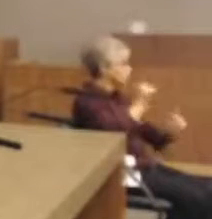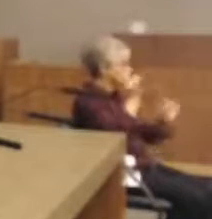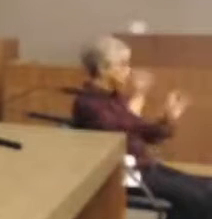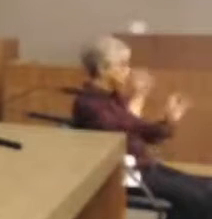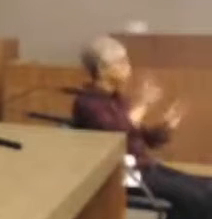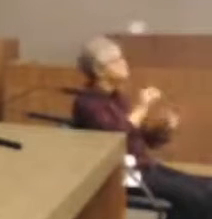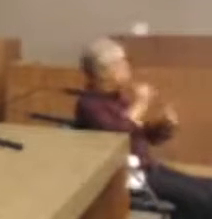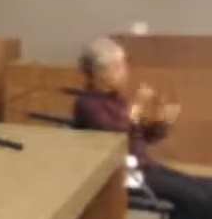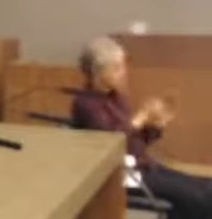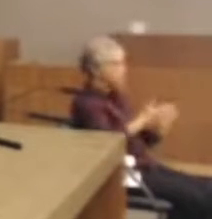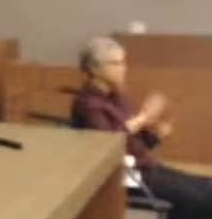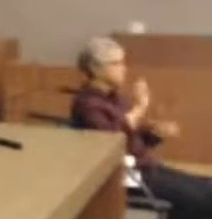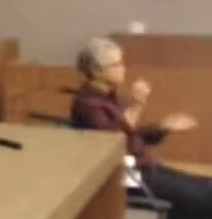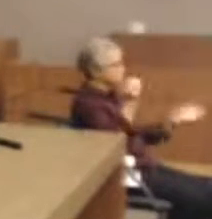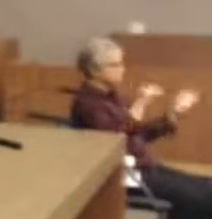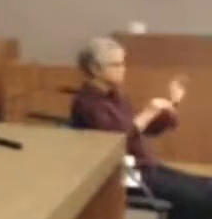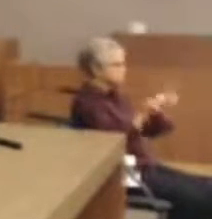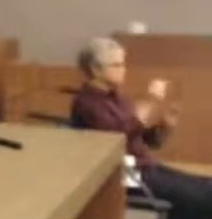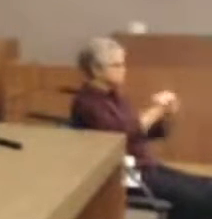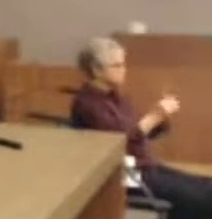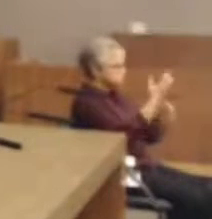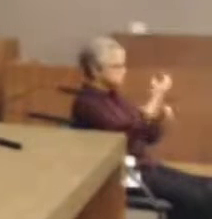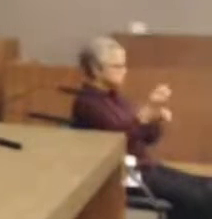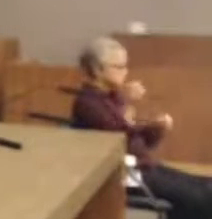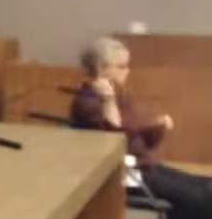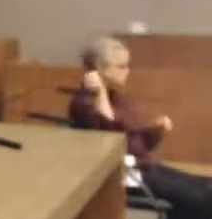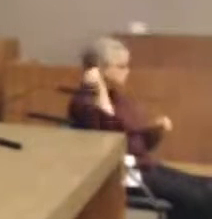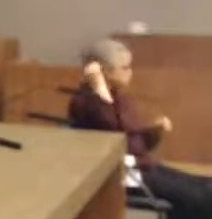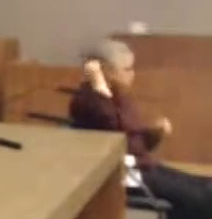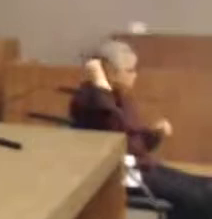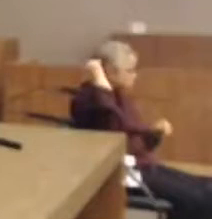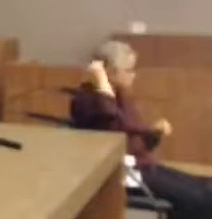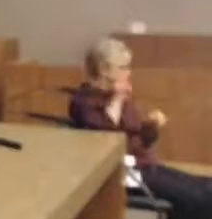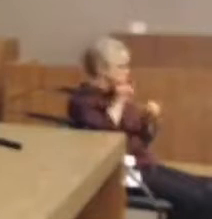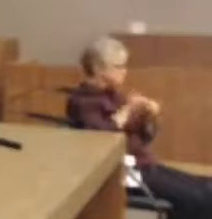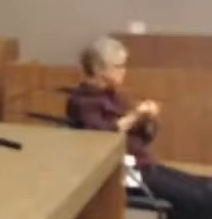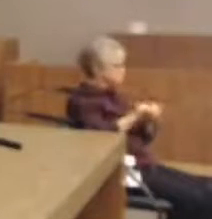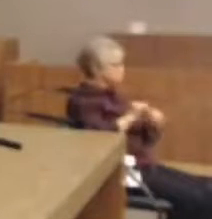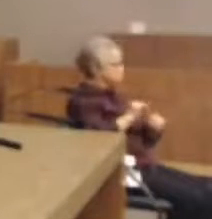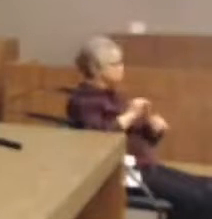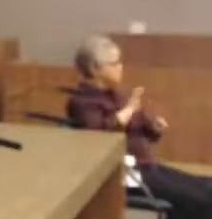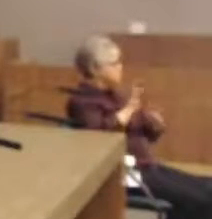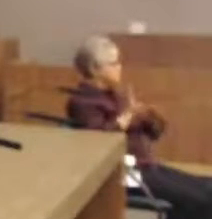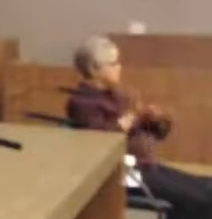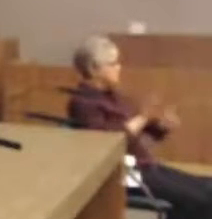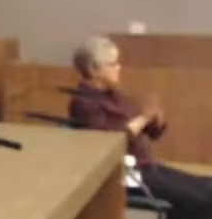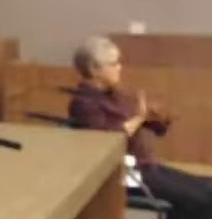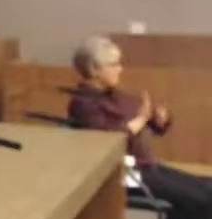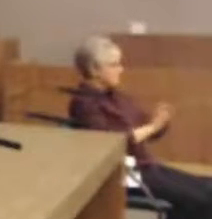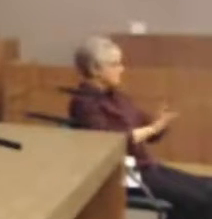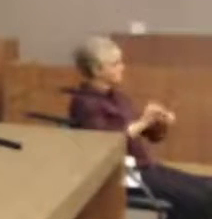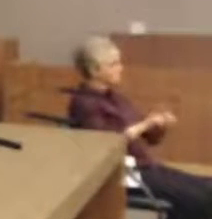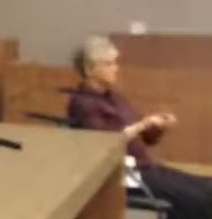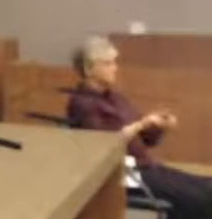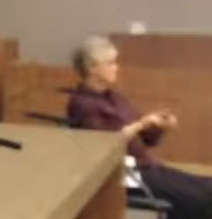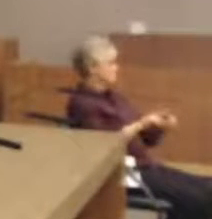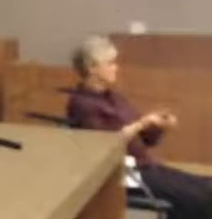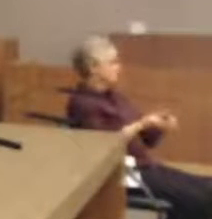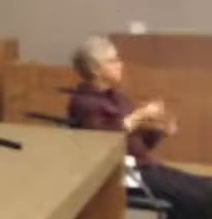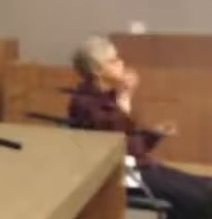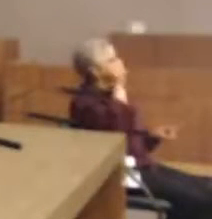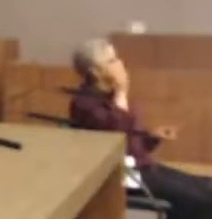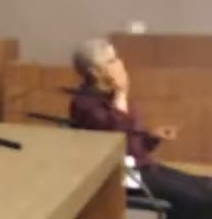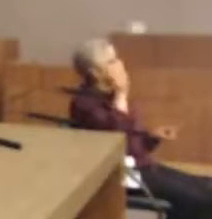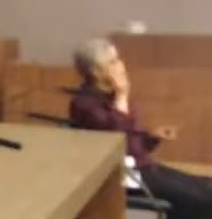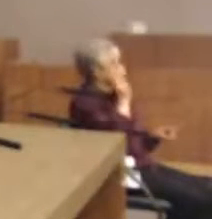easily. It actually is very hard. So what happens during a sexual assault? The first thing is that those hormones are going to increase, right? Your body's going to